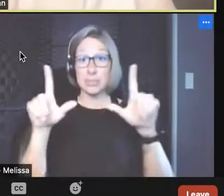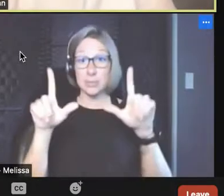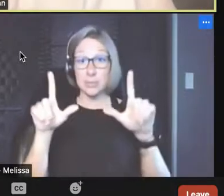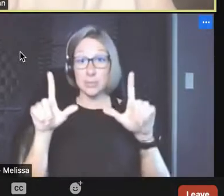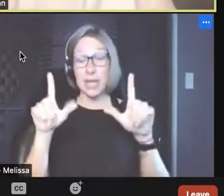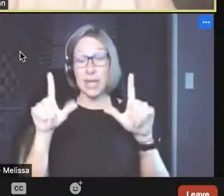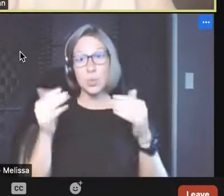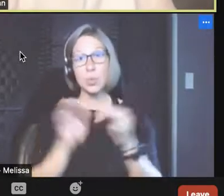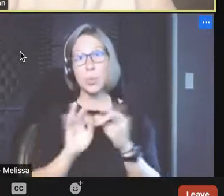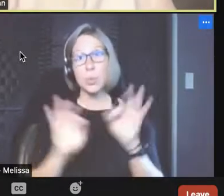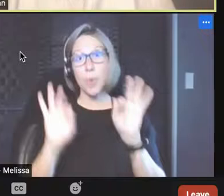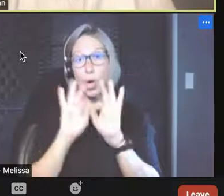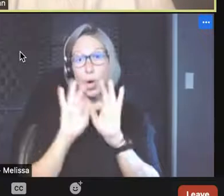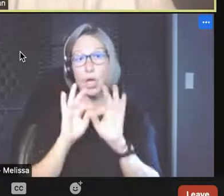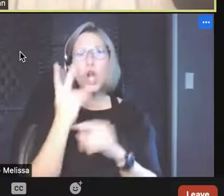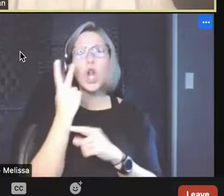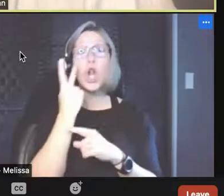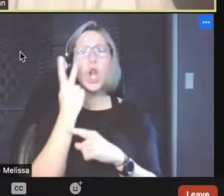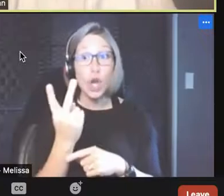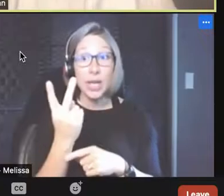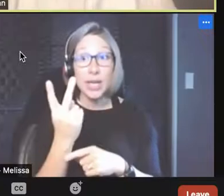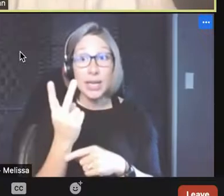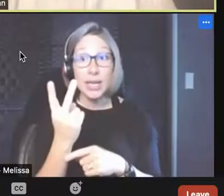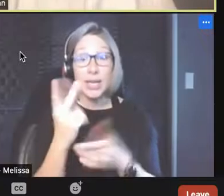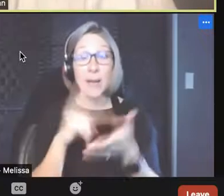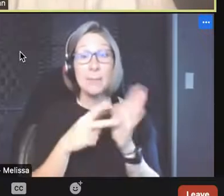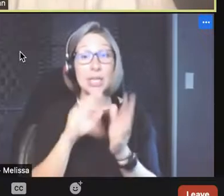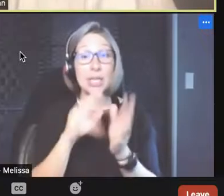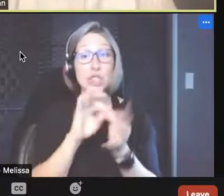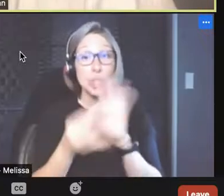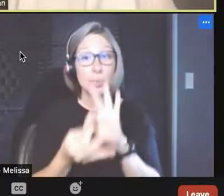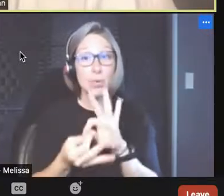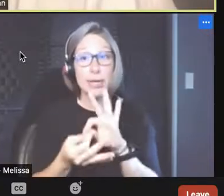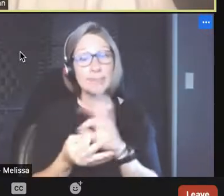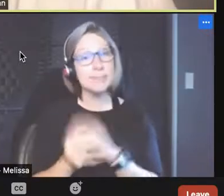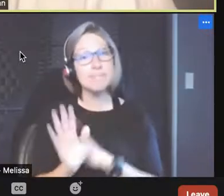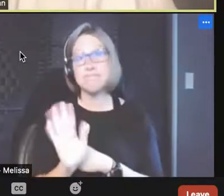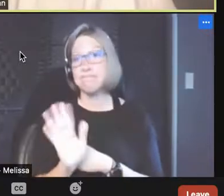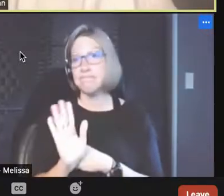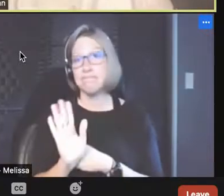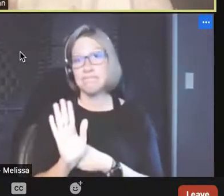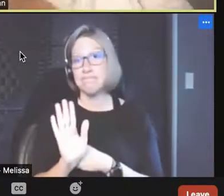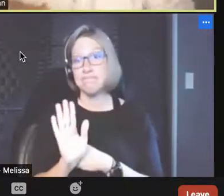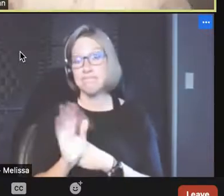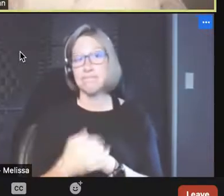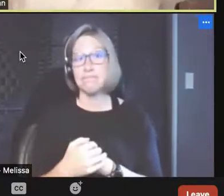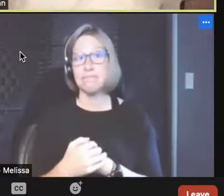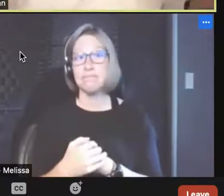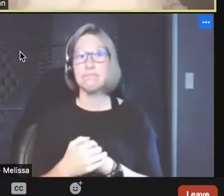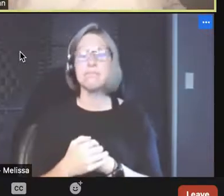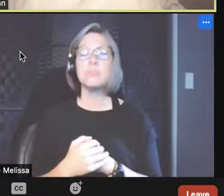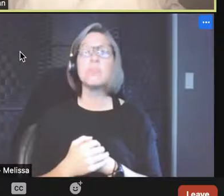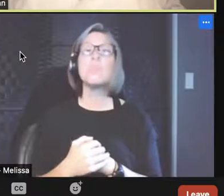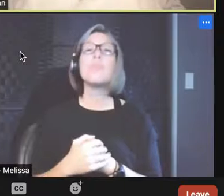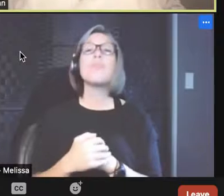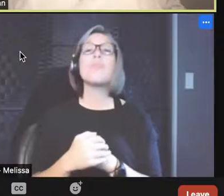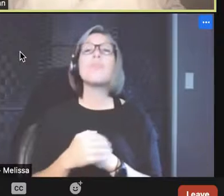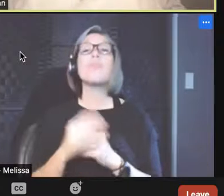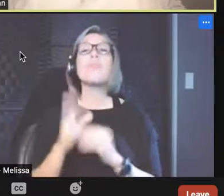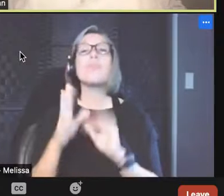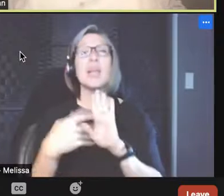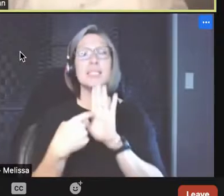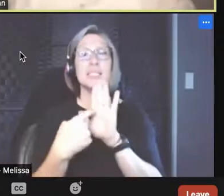is not interpreting. So what about this? If display matters, especially in 2D, then